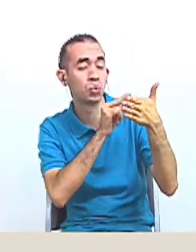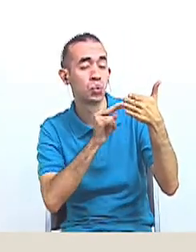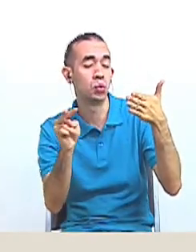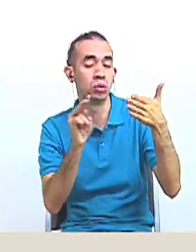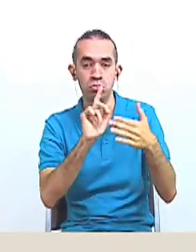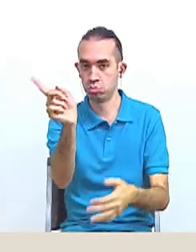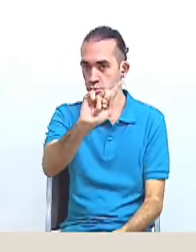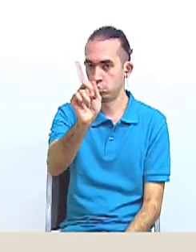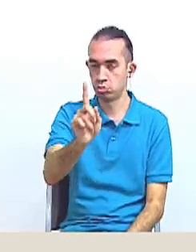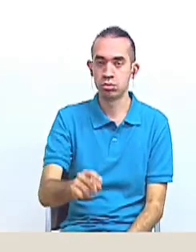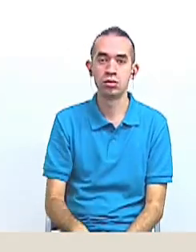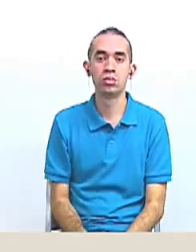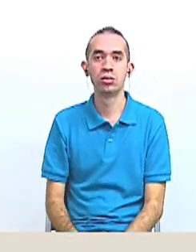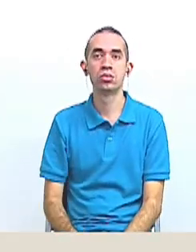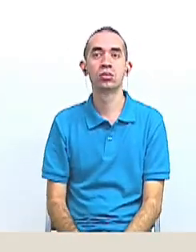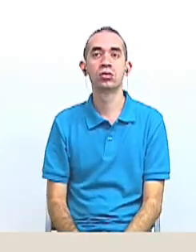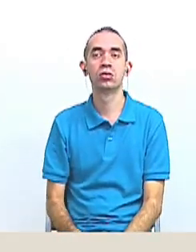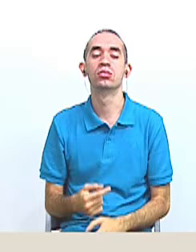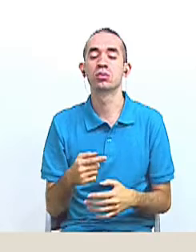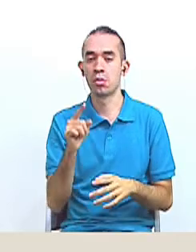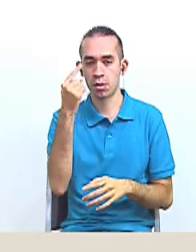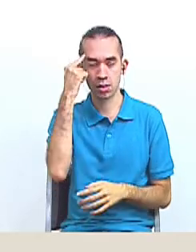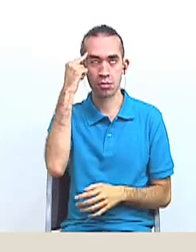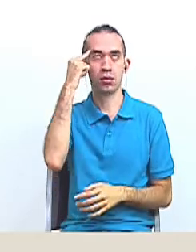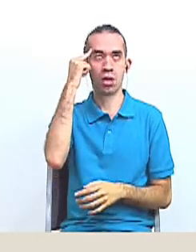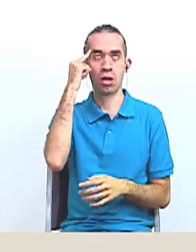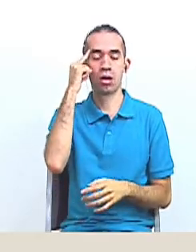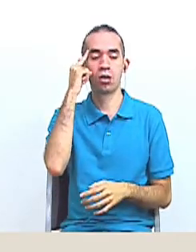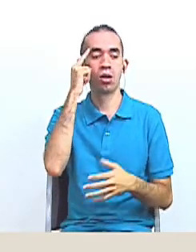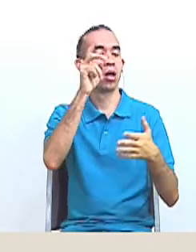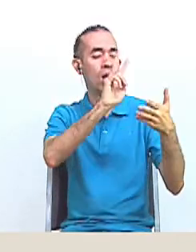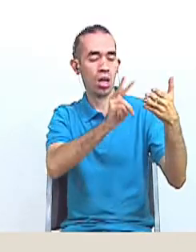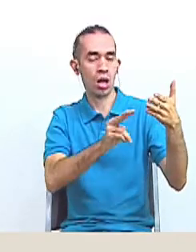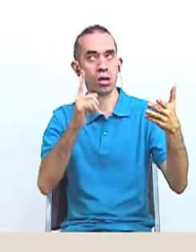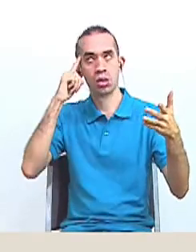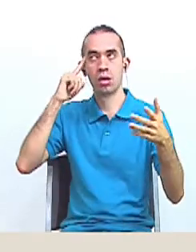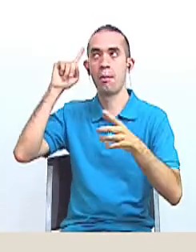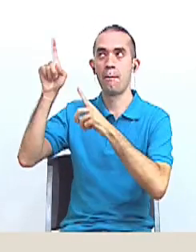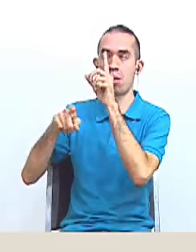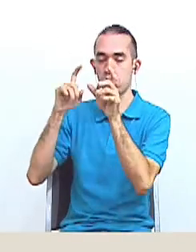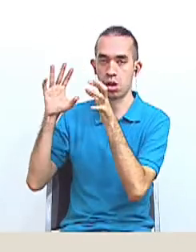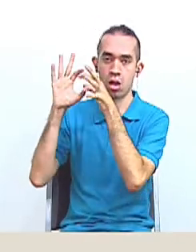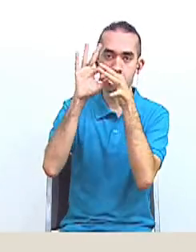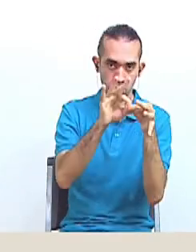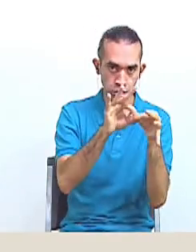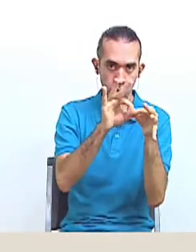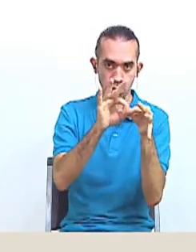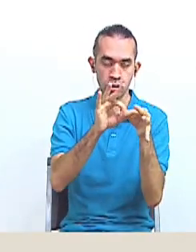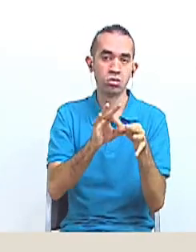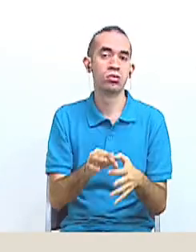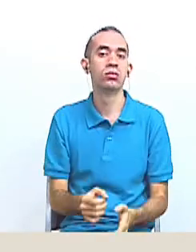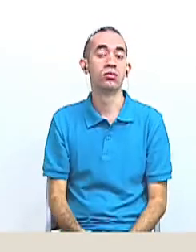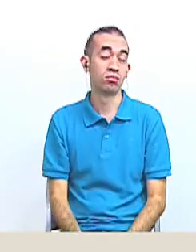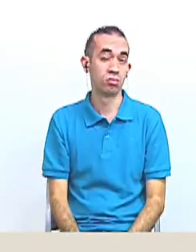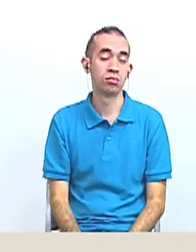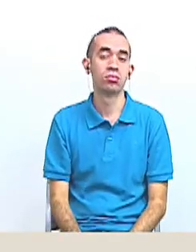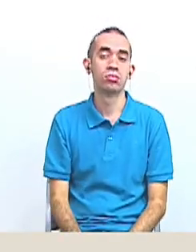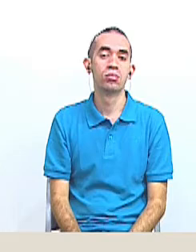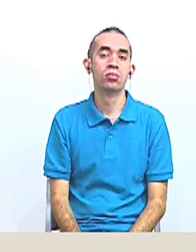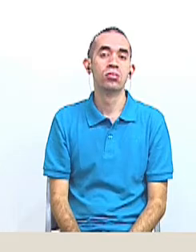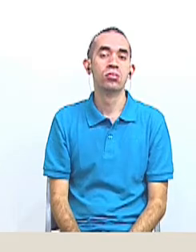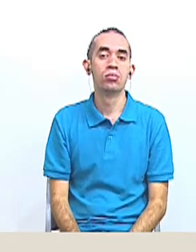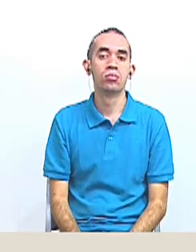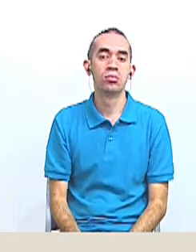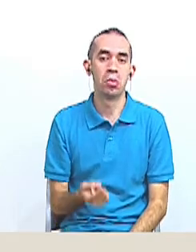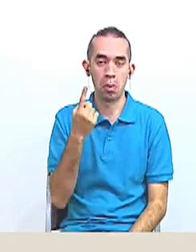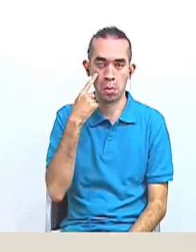text. These are the questions that I want you to answer while you do the skimming of the text. Okay? So let's look at